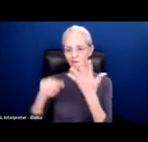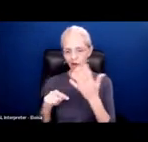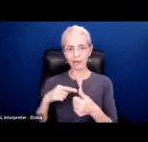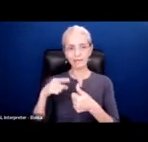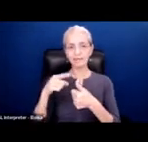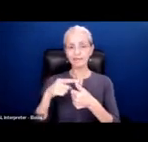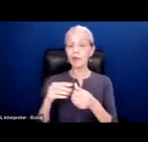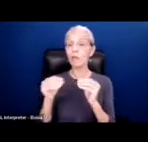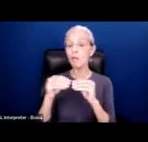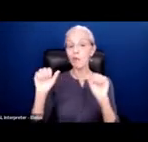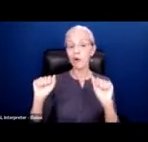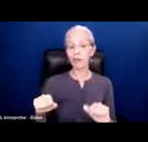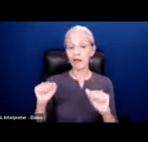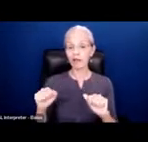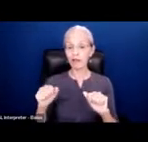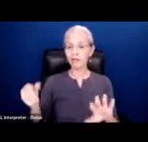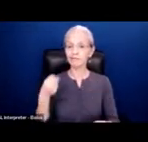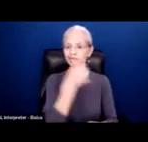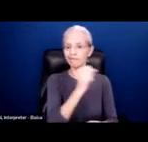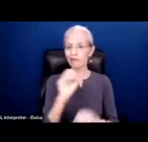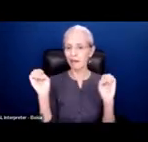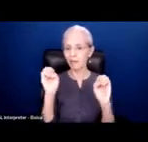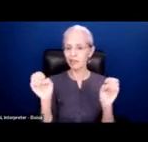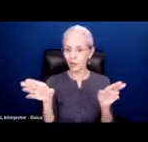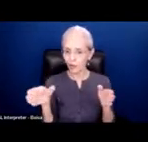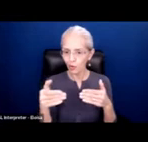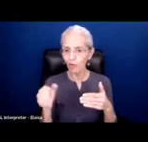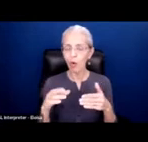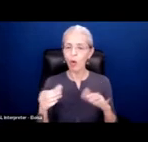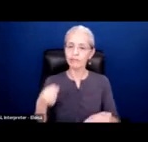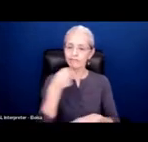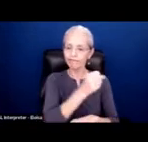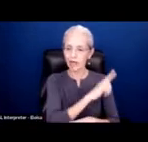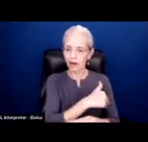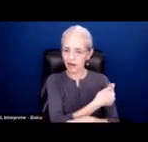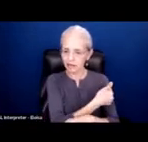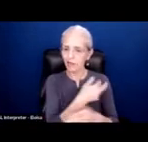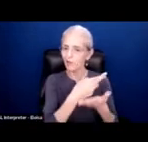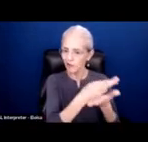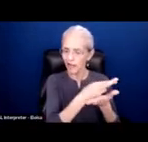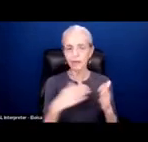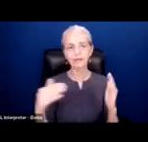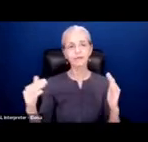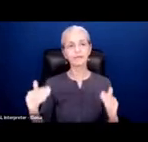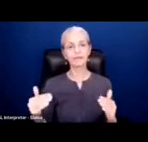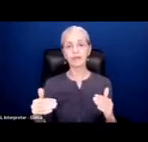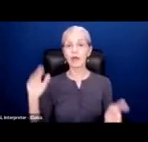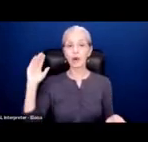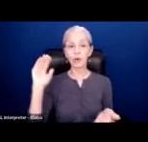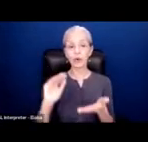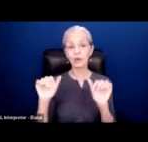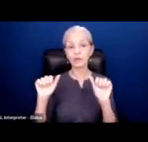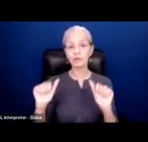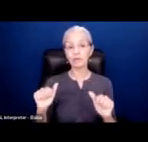greater likelihood of an ER visit and a hospital or rehab stay, reduced likelihood of receiving